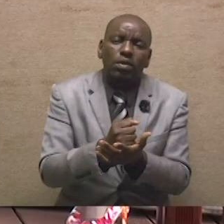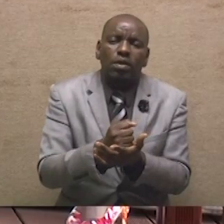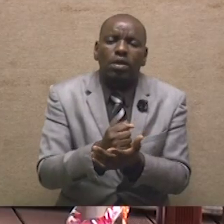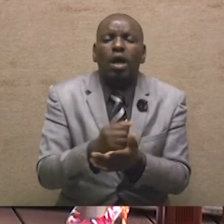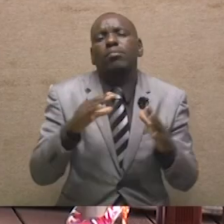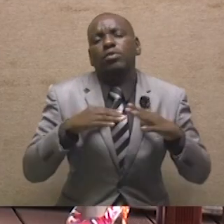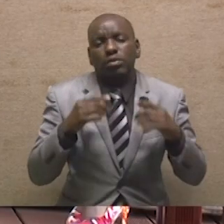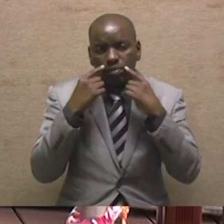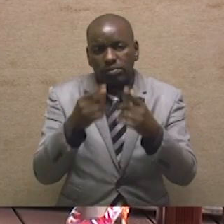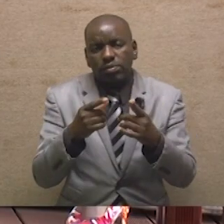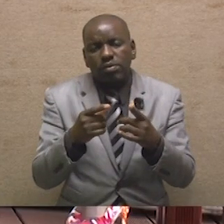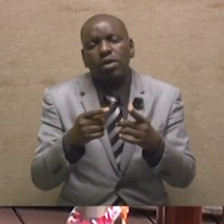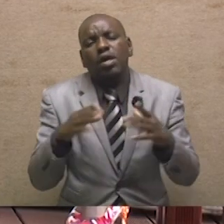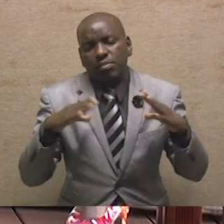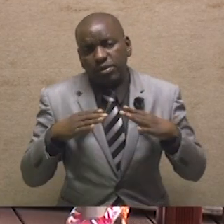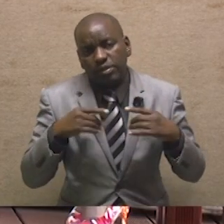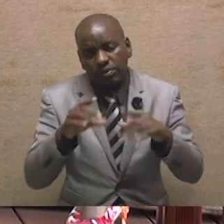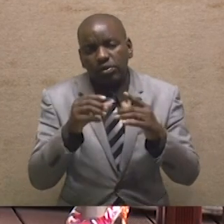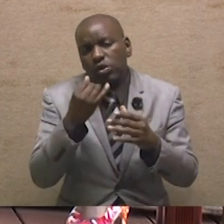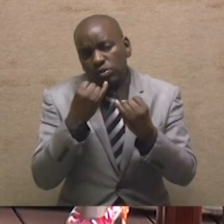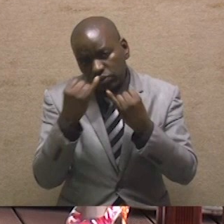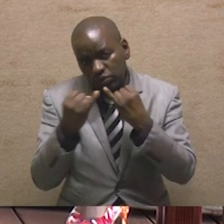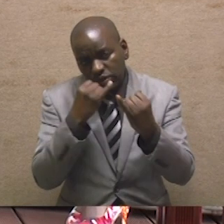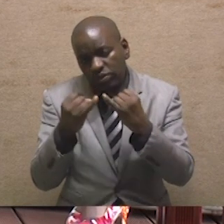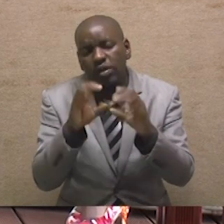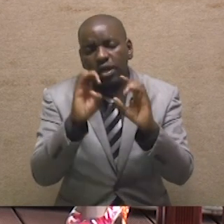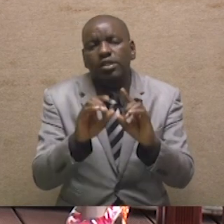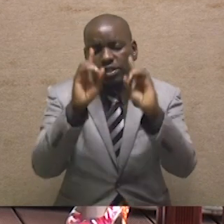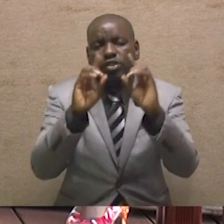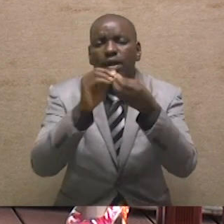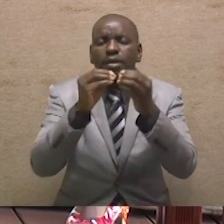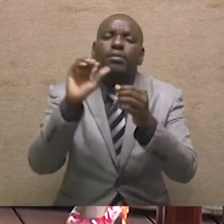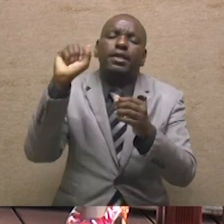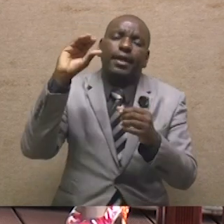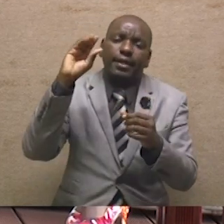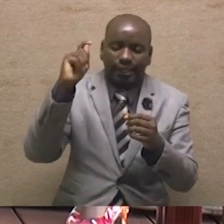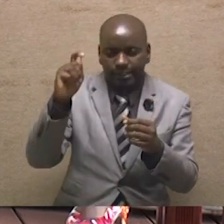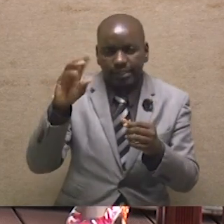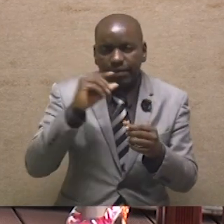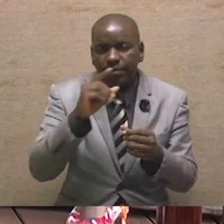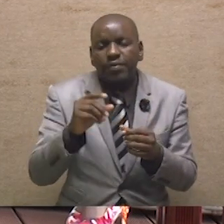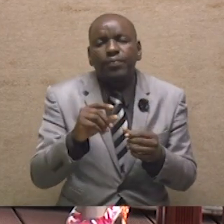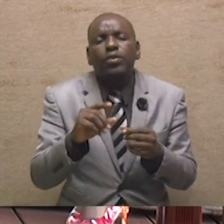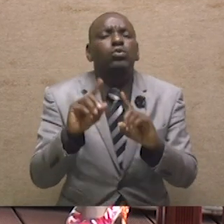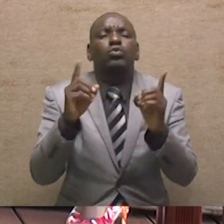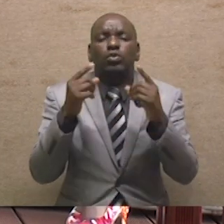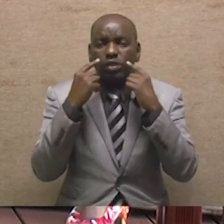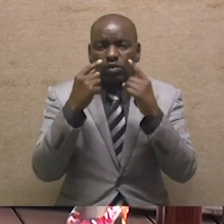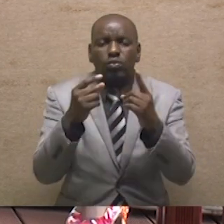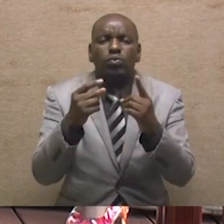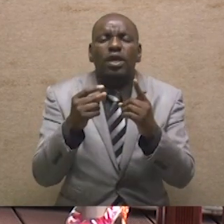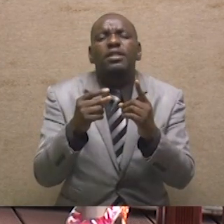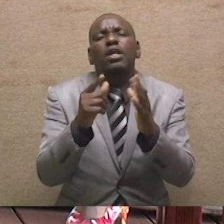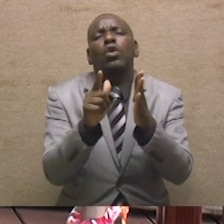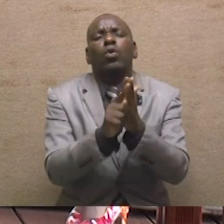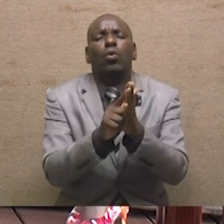That's my thinking. That's fantastic. Yes, it's important, especially as we talk about the Education Amendment Act,